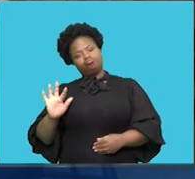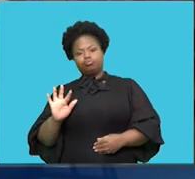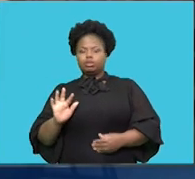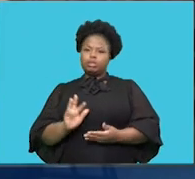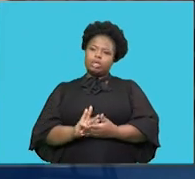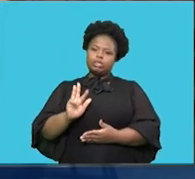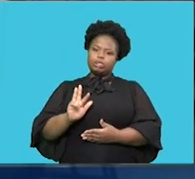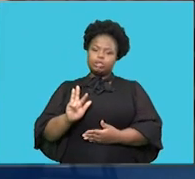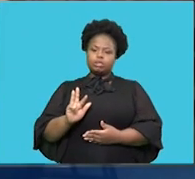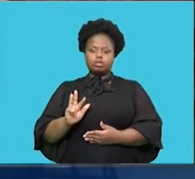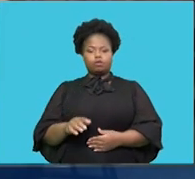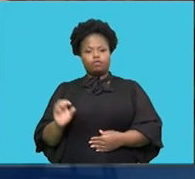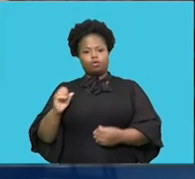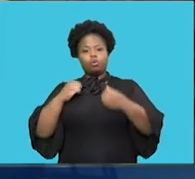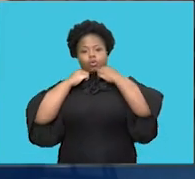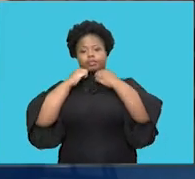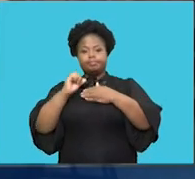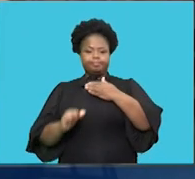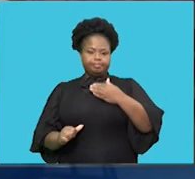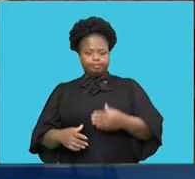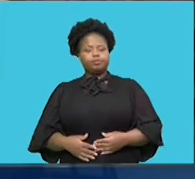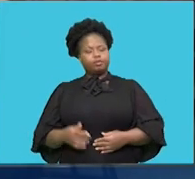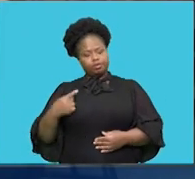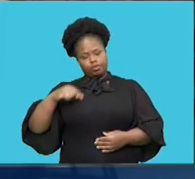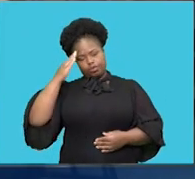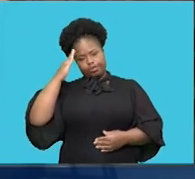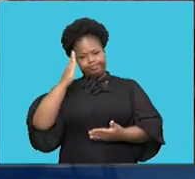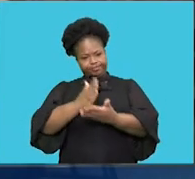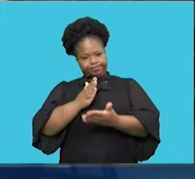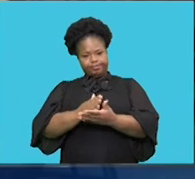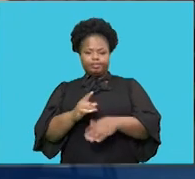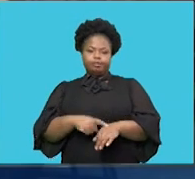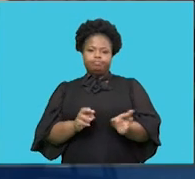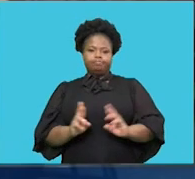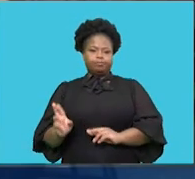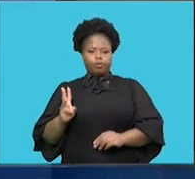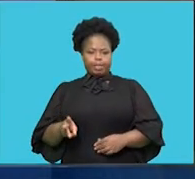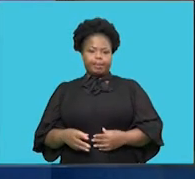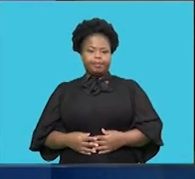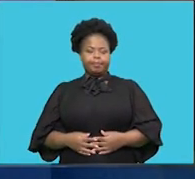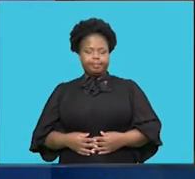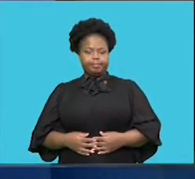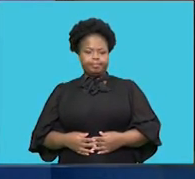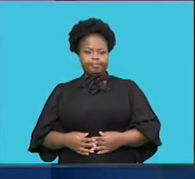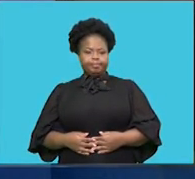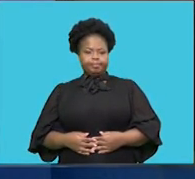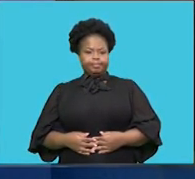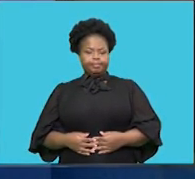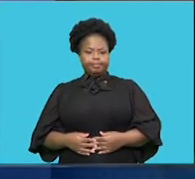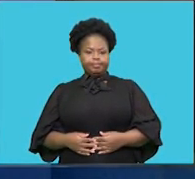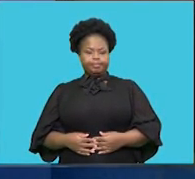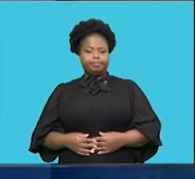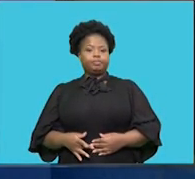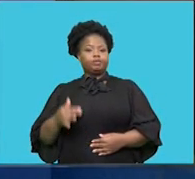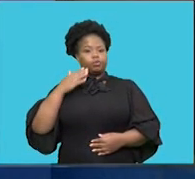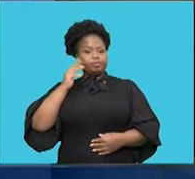or thereabouts of August. And we know for sure that in that time an election will be held. Ho pheteleng puo ya